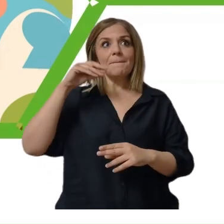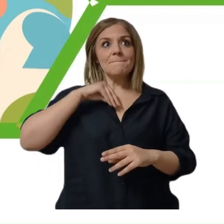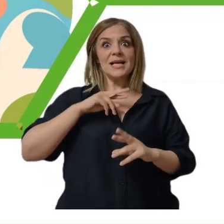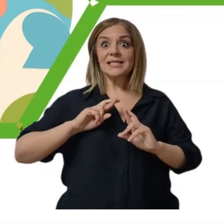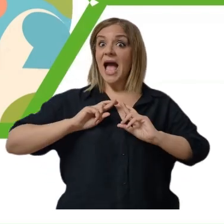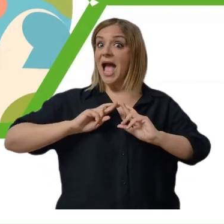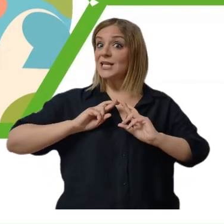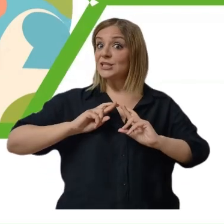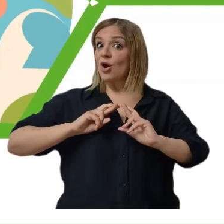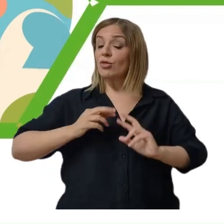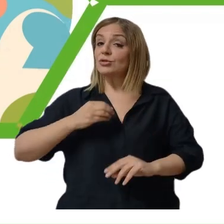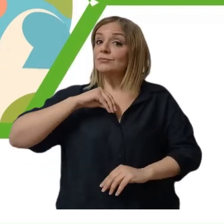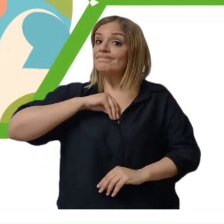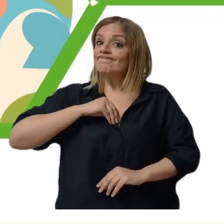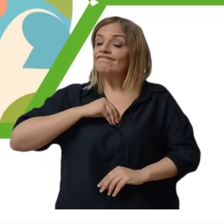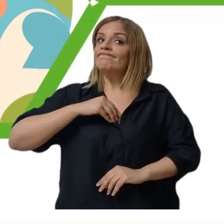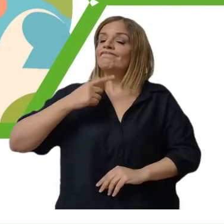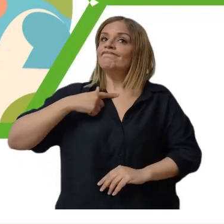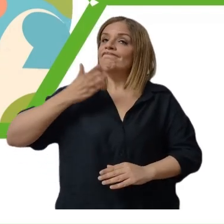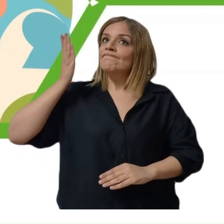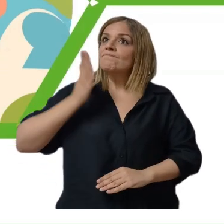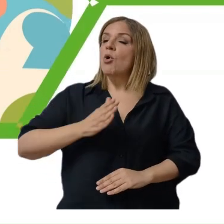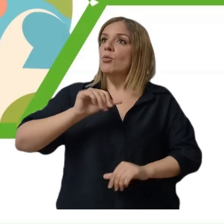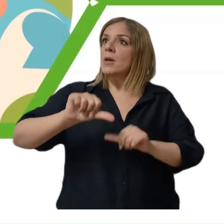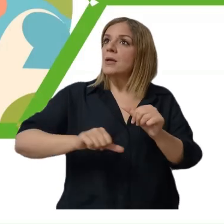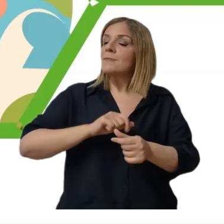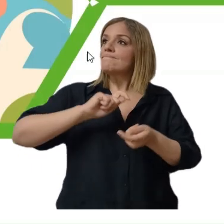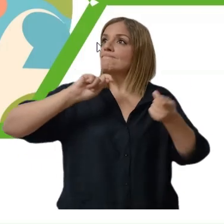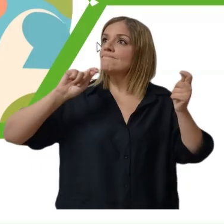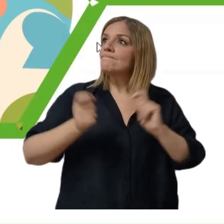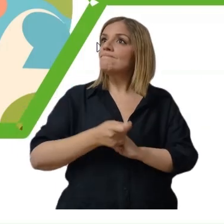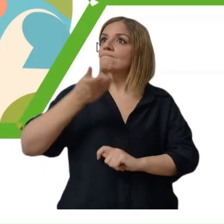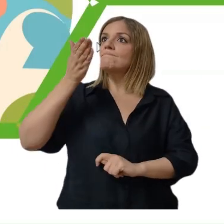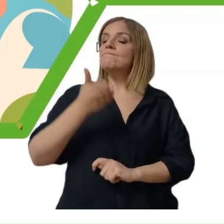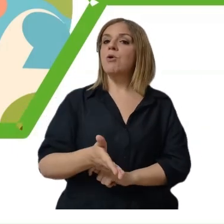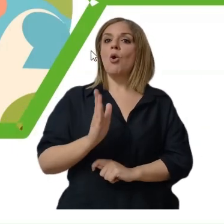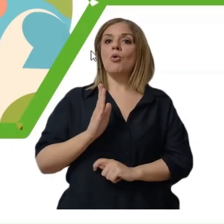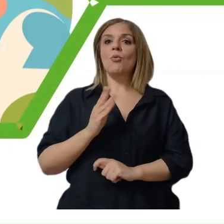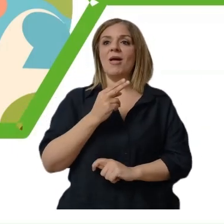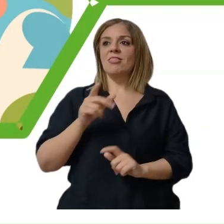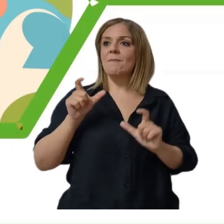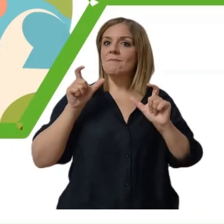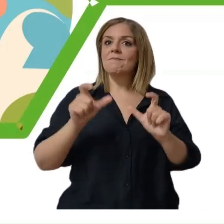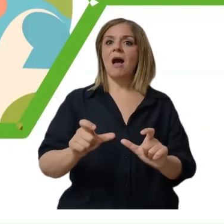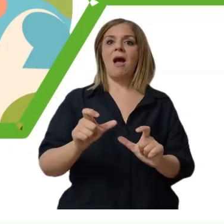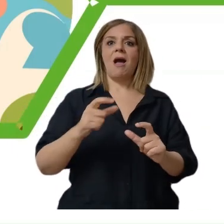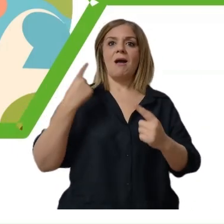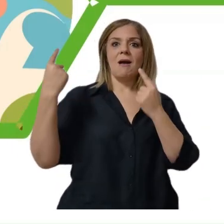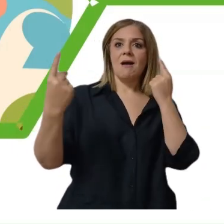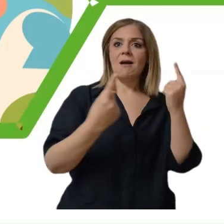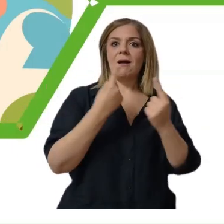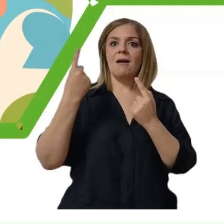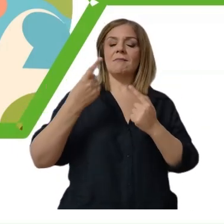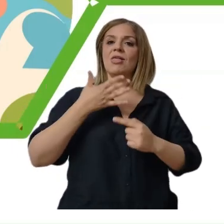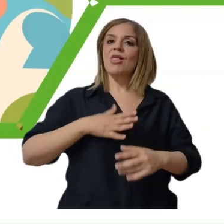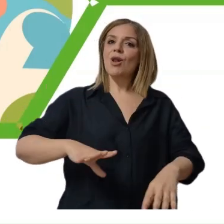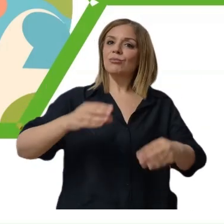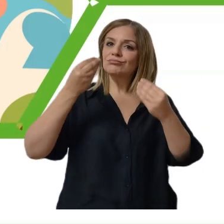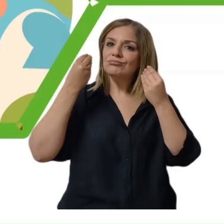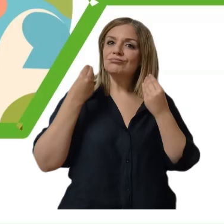optimist and believe that change is possible and that we can do something for this situation and to have a